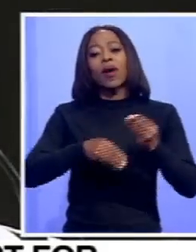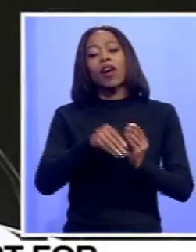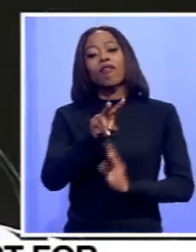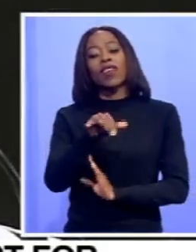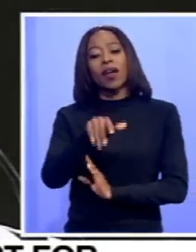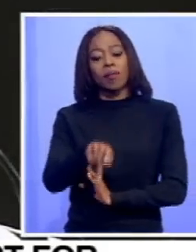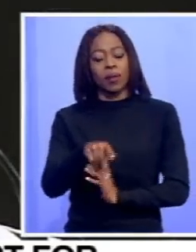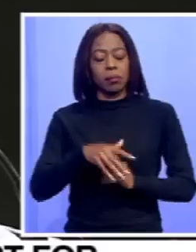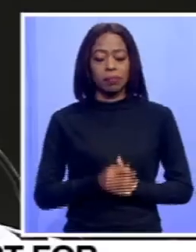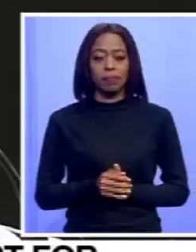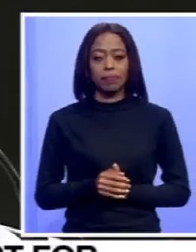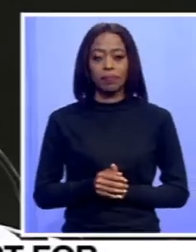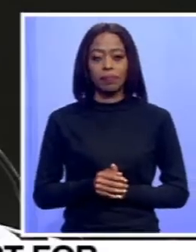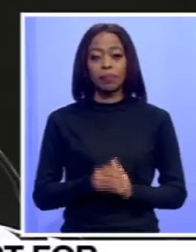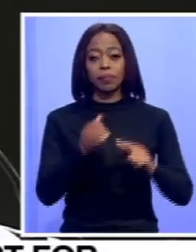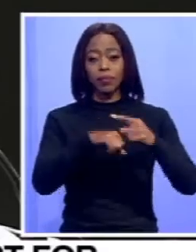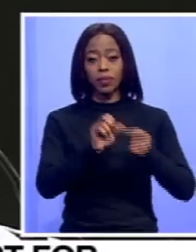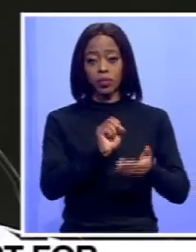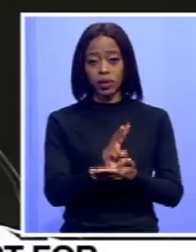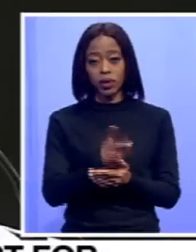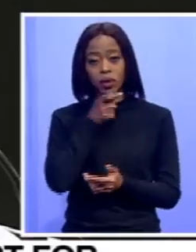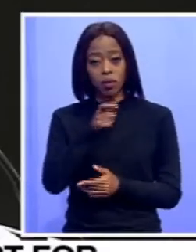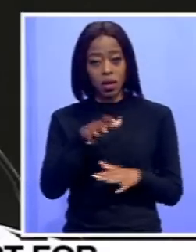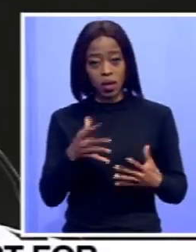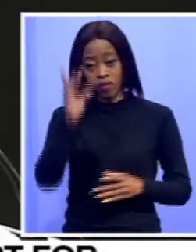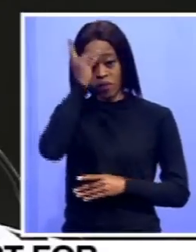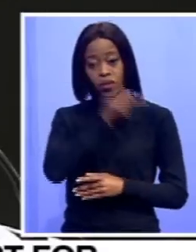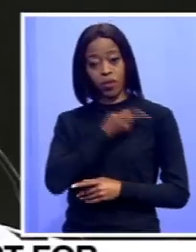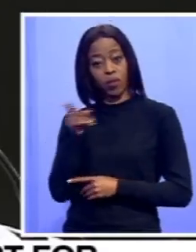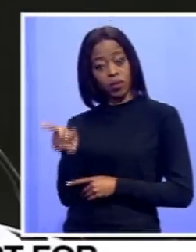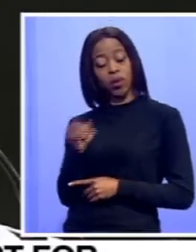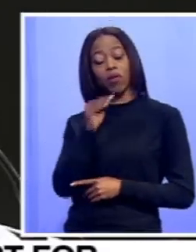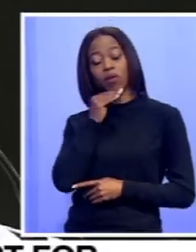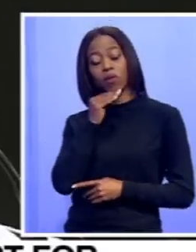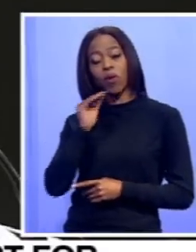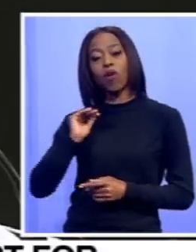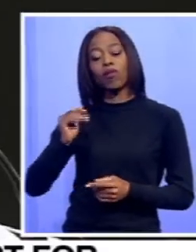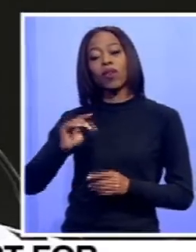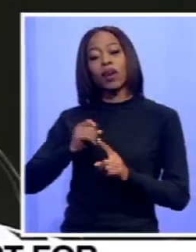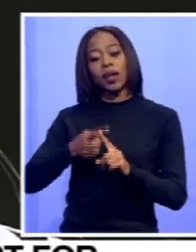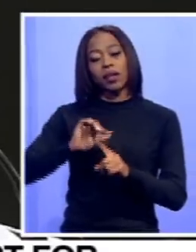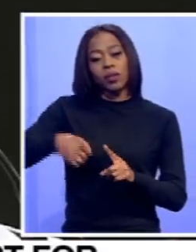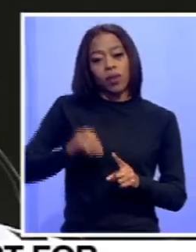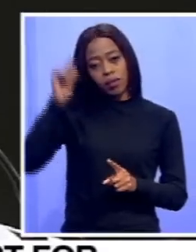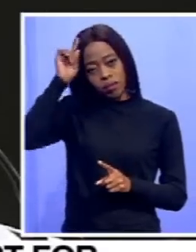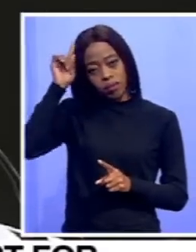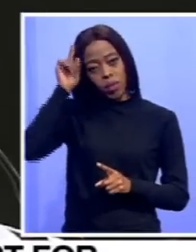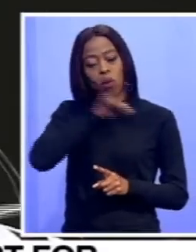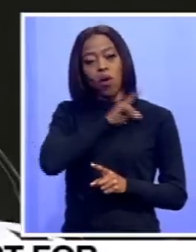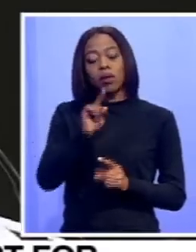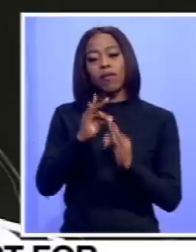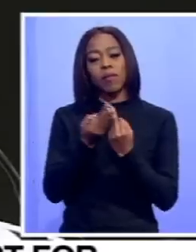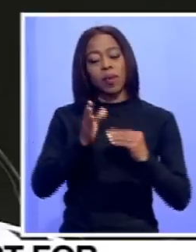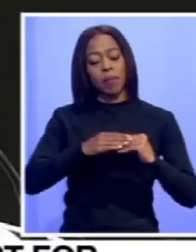event. Sub 12, he had no comment to the statement by the daughter of the deceased that accused one was regarded as a family member of the